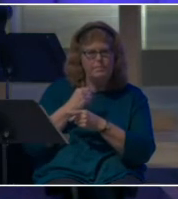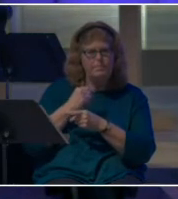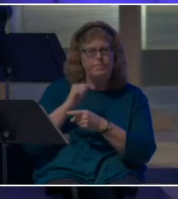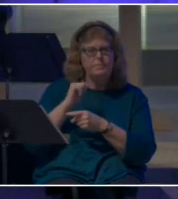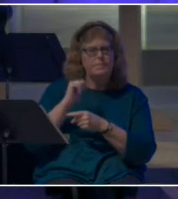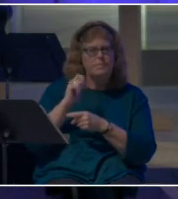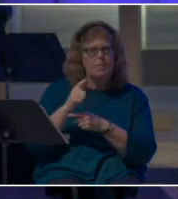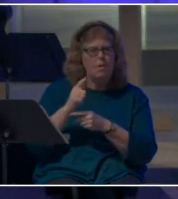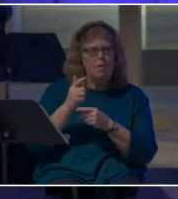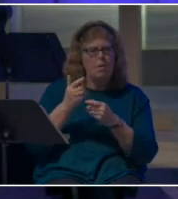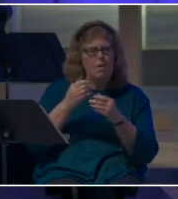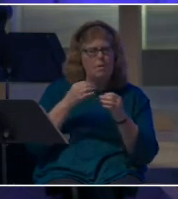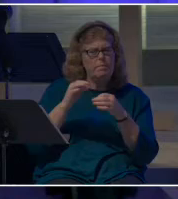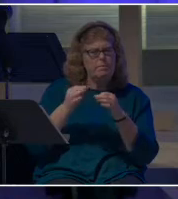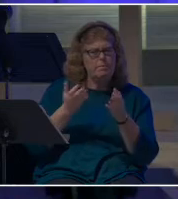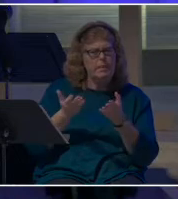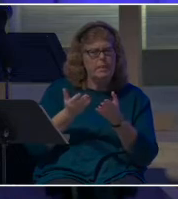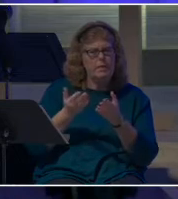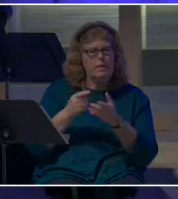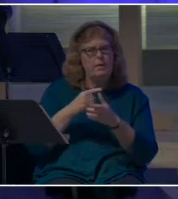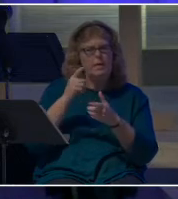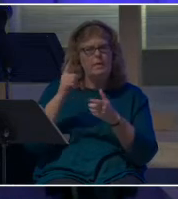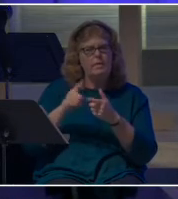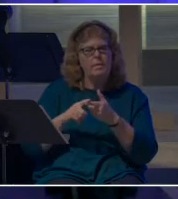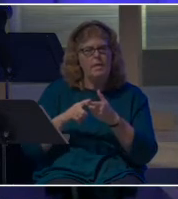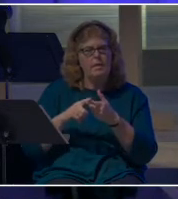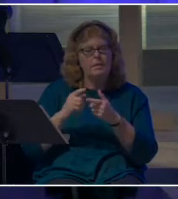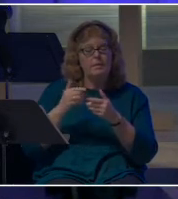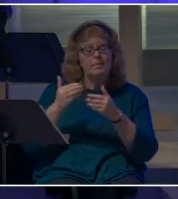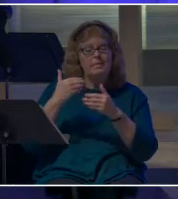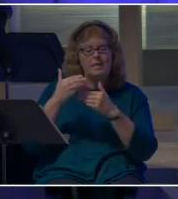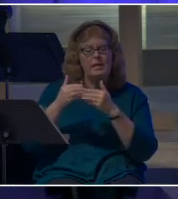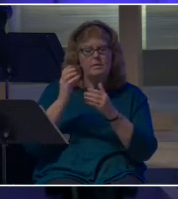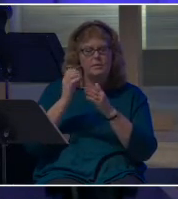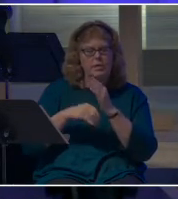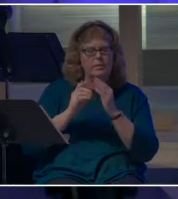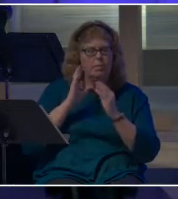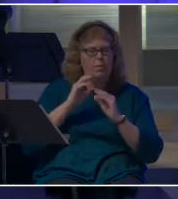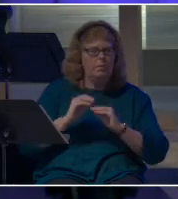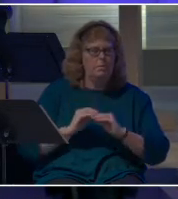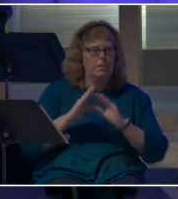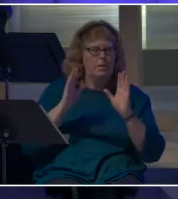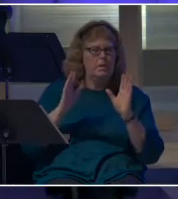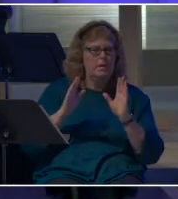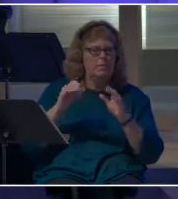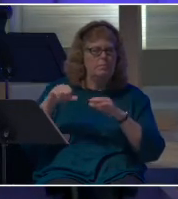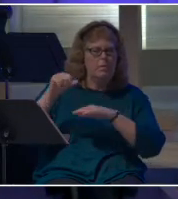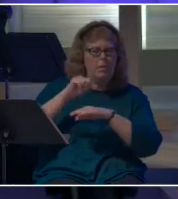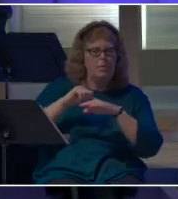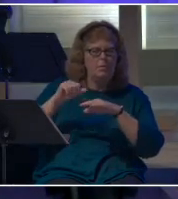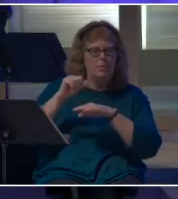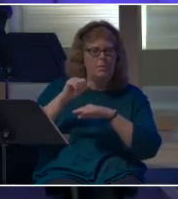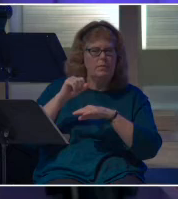of it's being alluded to. And then immediately into the next chapter, he's going to make it very clear. He's going to anoint him